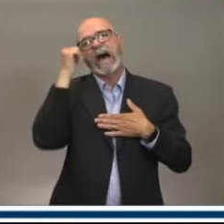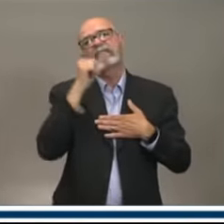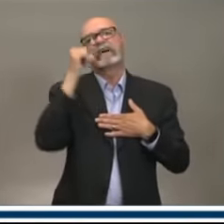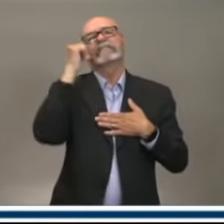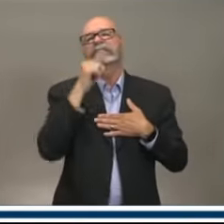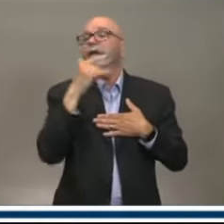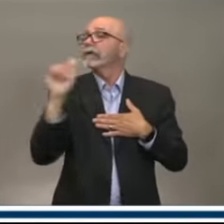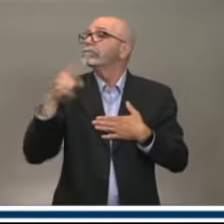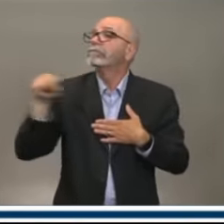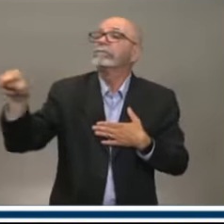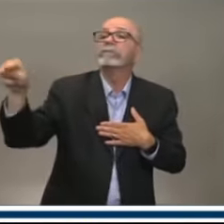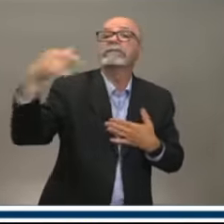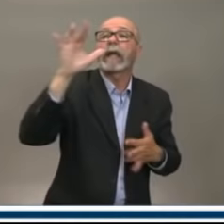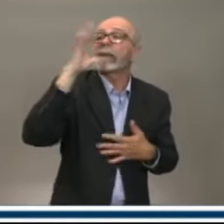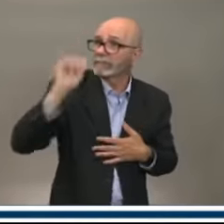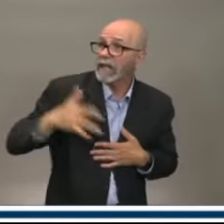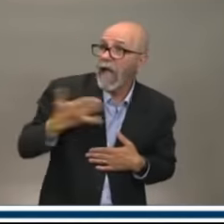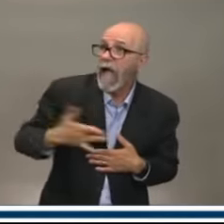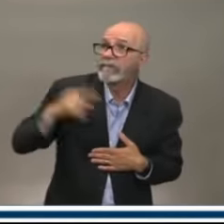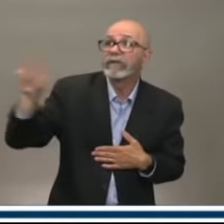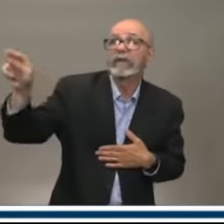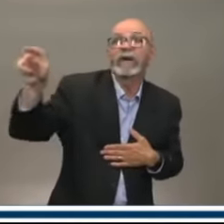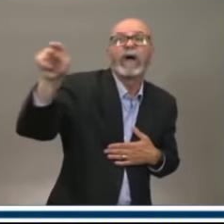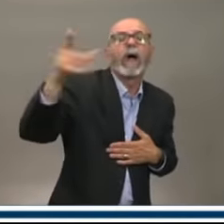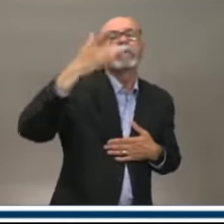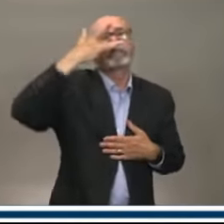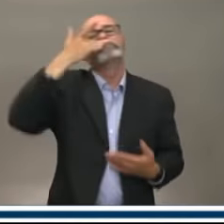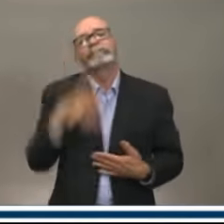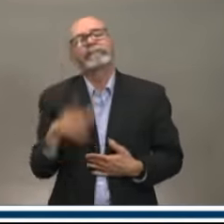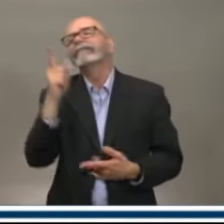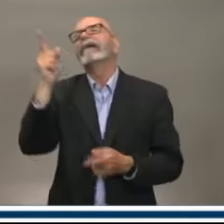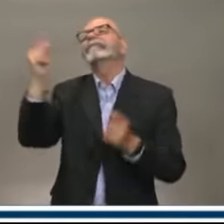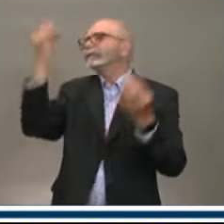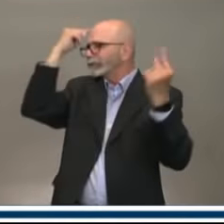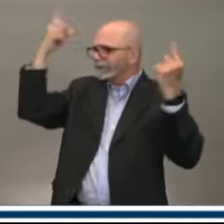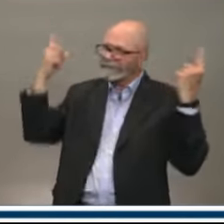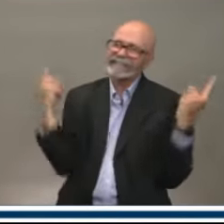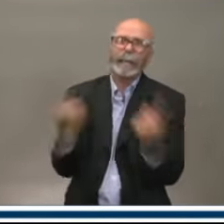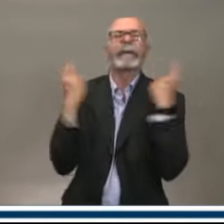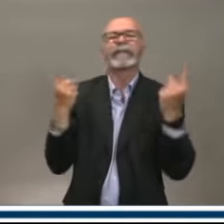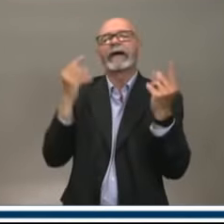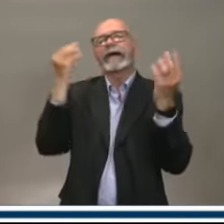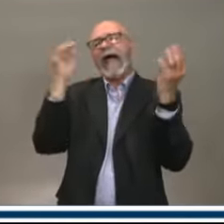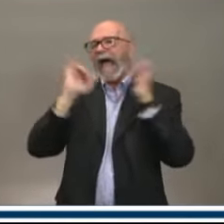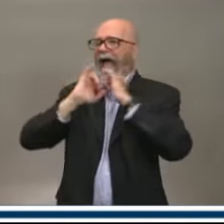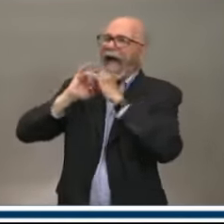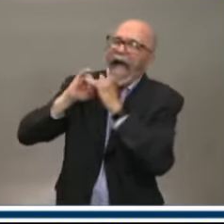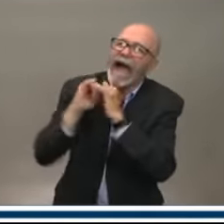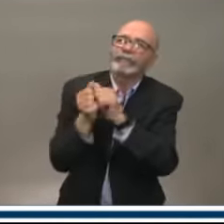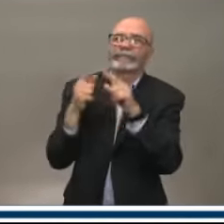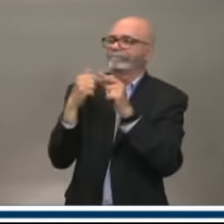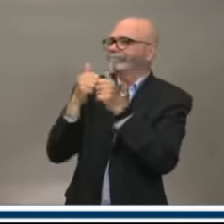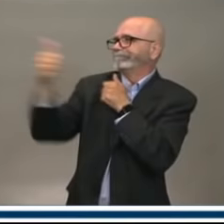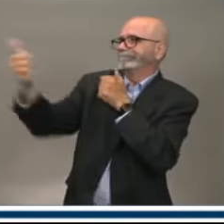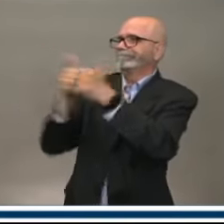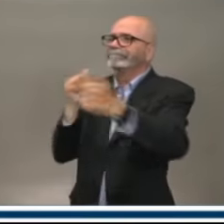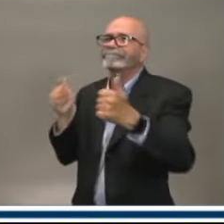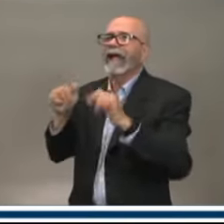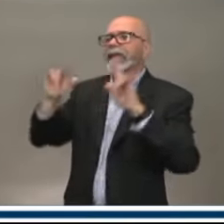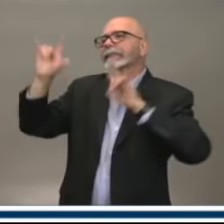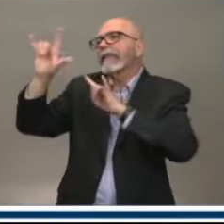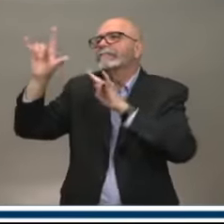enough to have your mother, you need to be creative in how you celebrate them from a distance. I wish I could hug mine